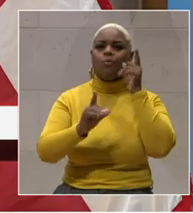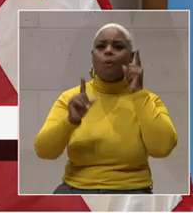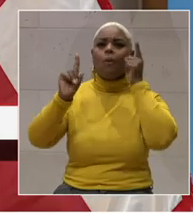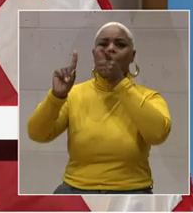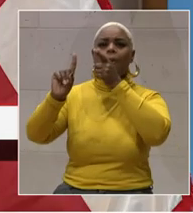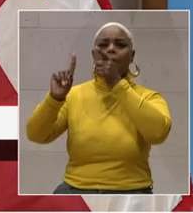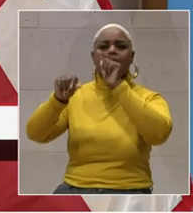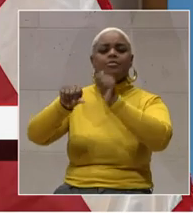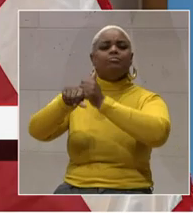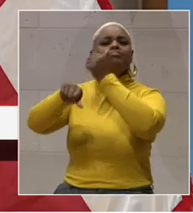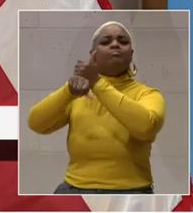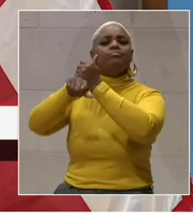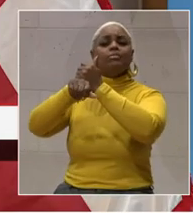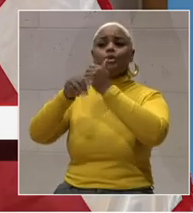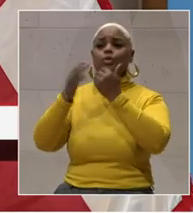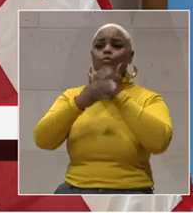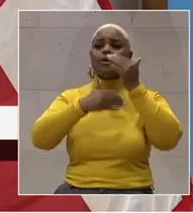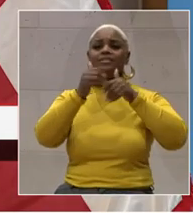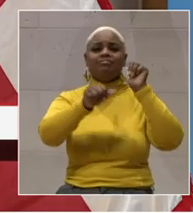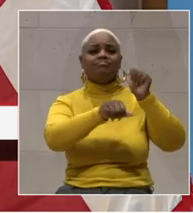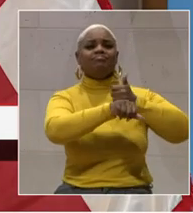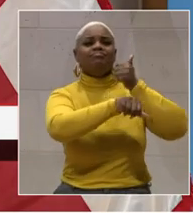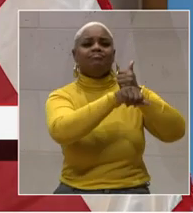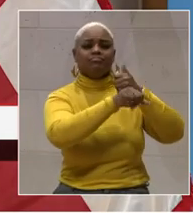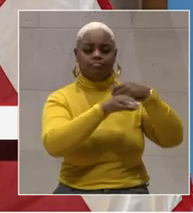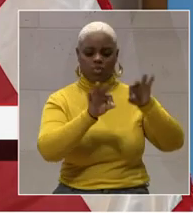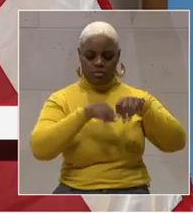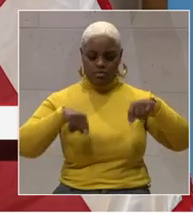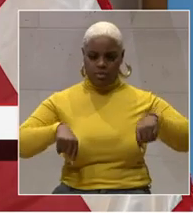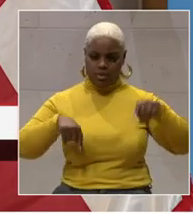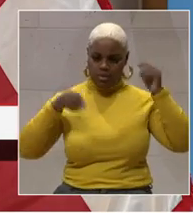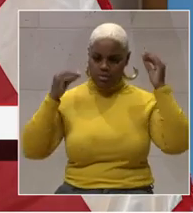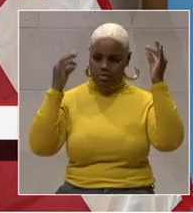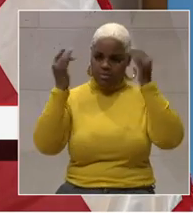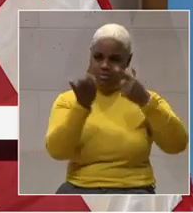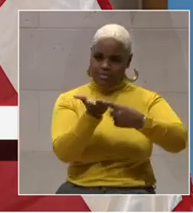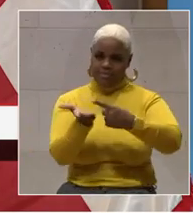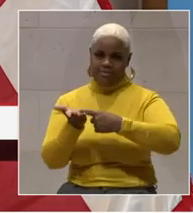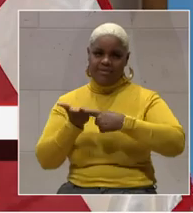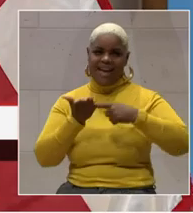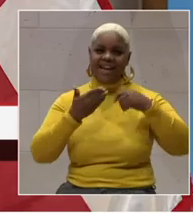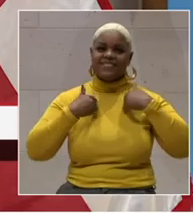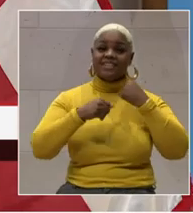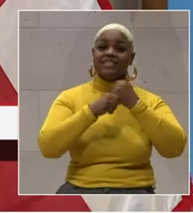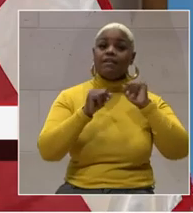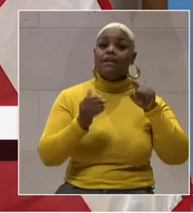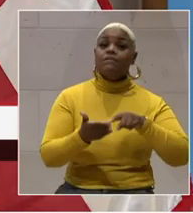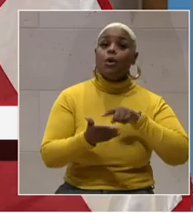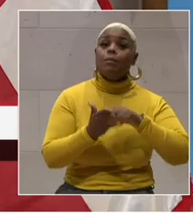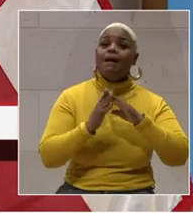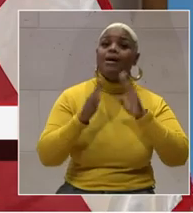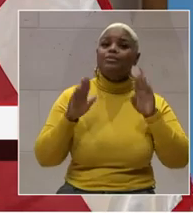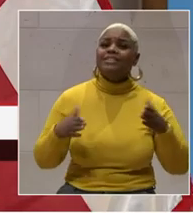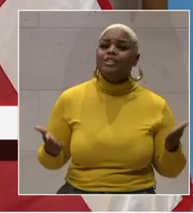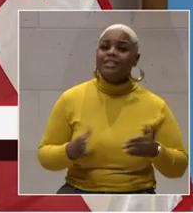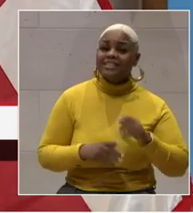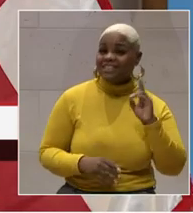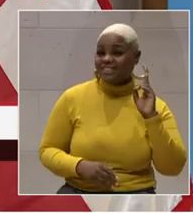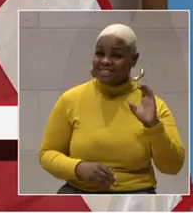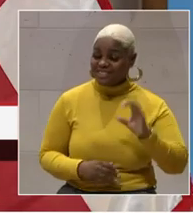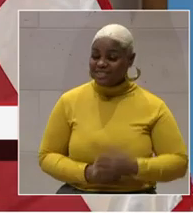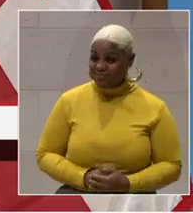people can achieve safe, affordable housing in our city. So with that, I think I'm turning